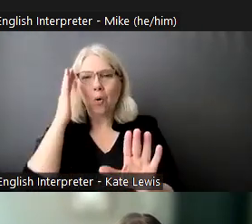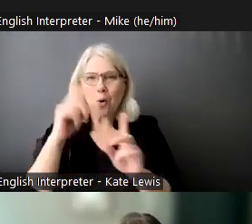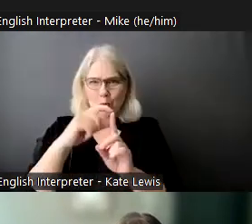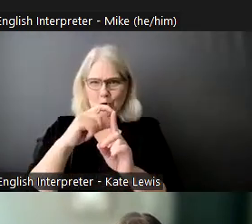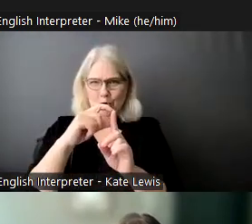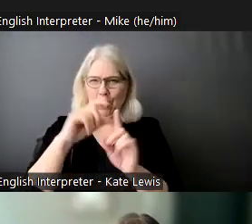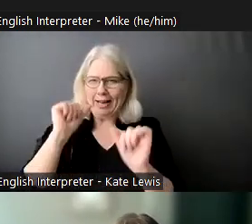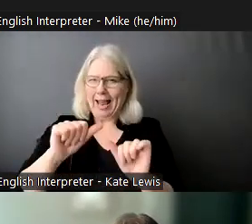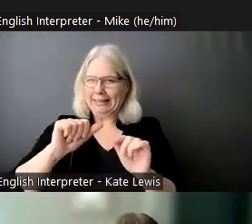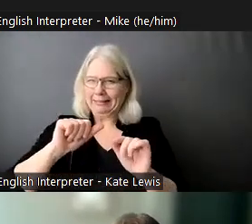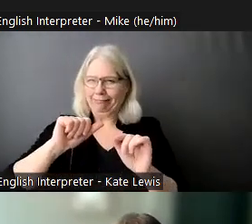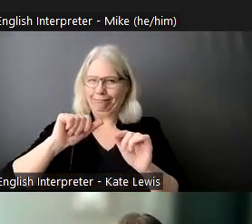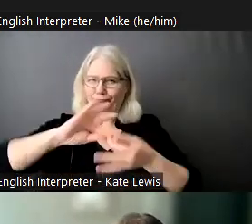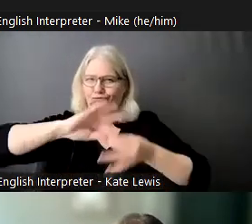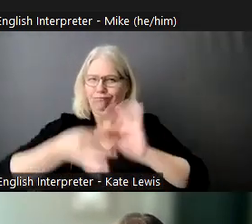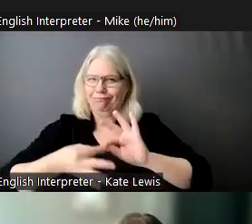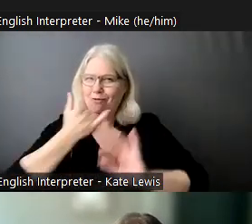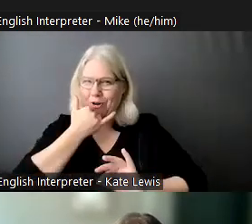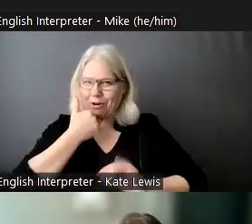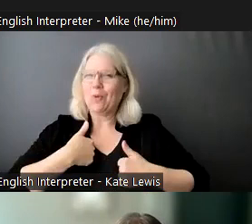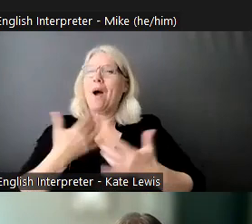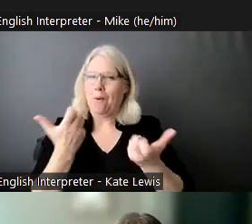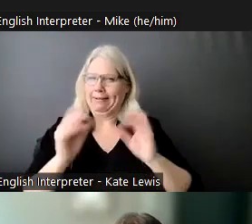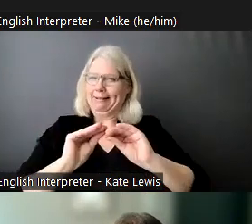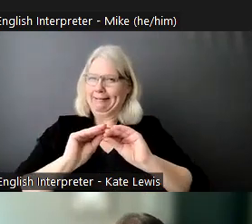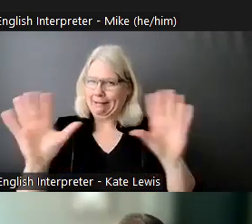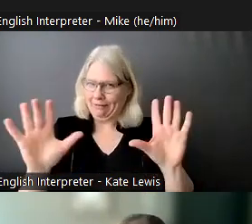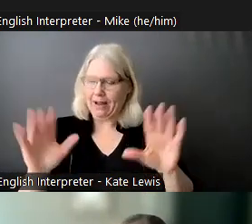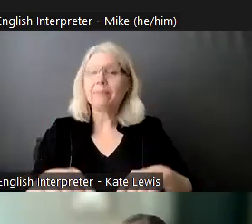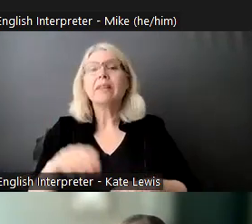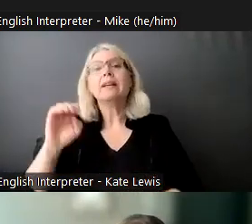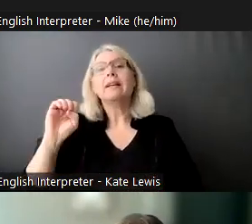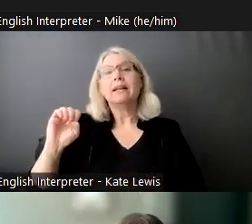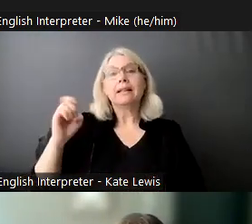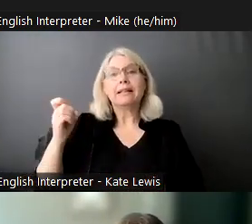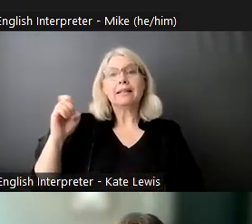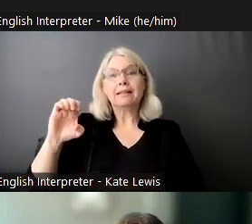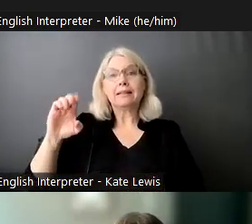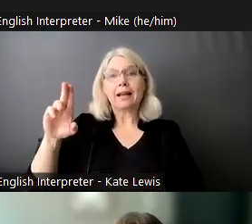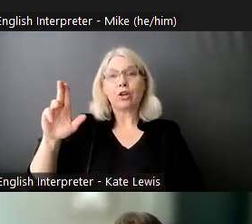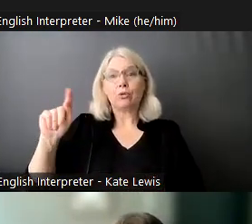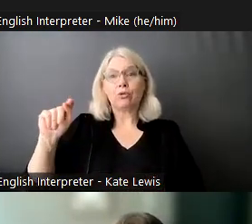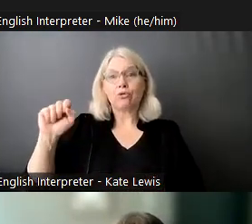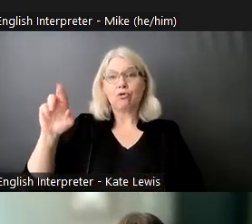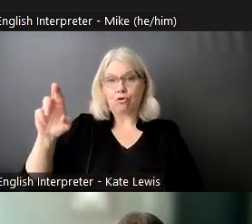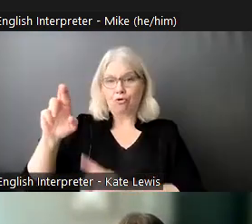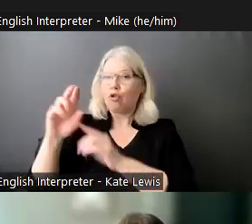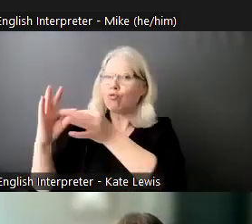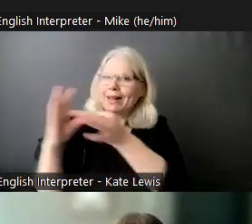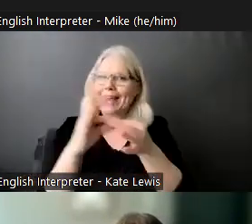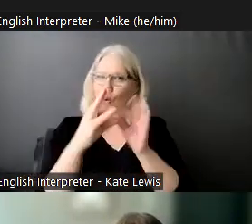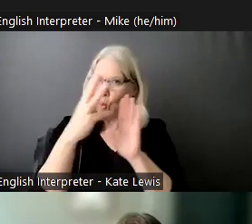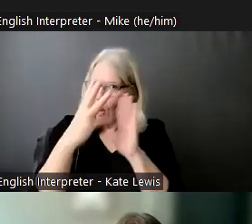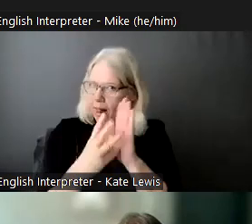meanings for different people. So I just want to clarify for people that an executor is something on a will. An